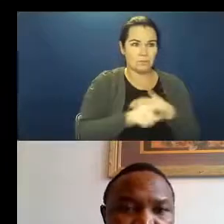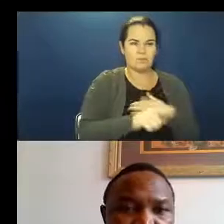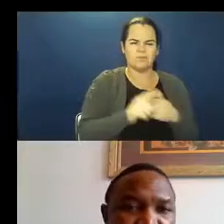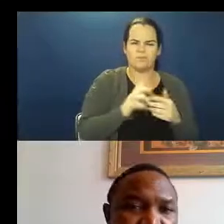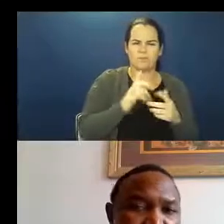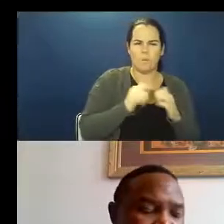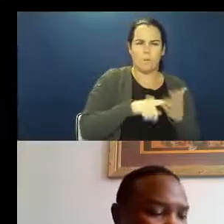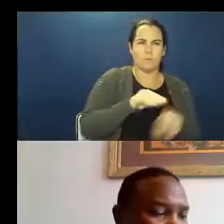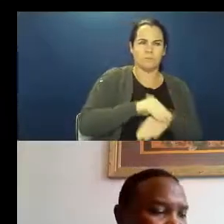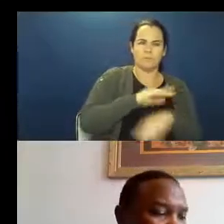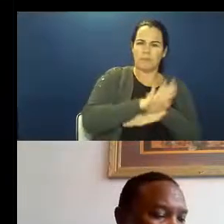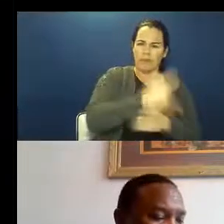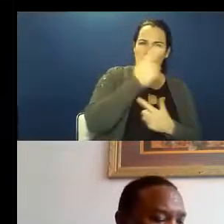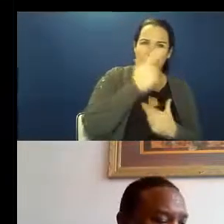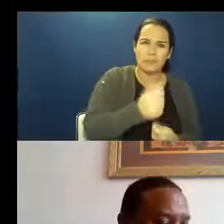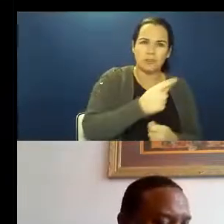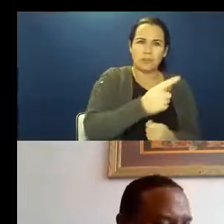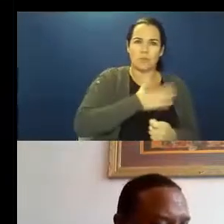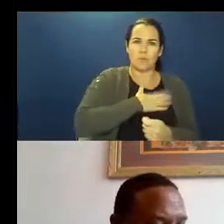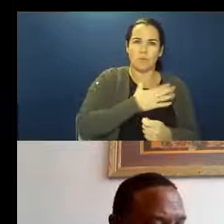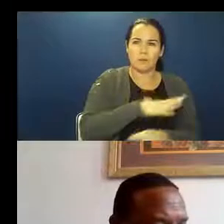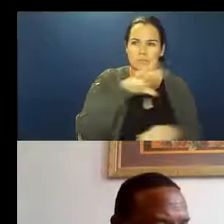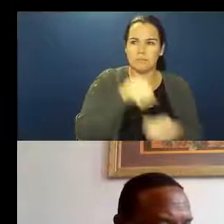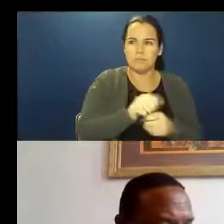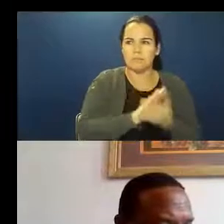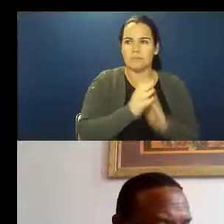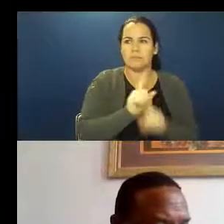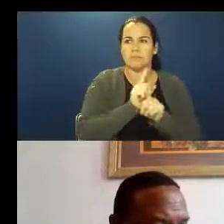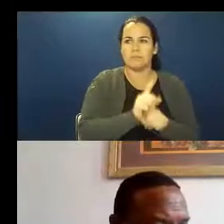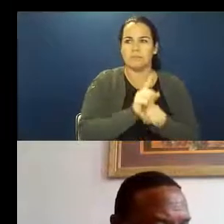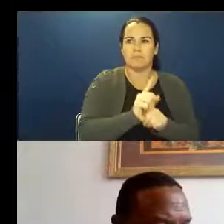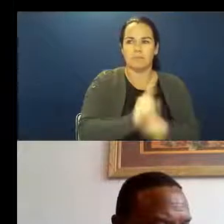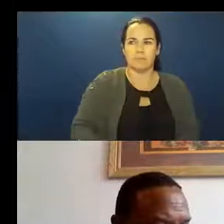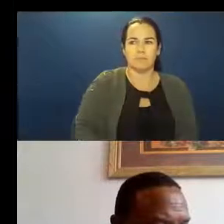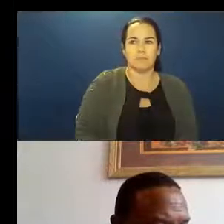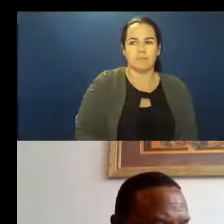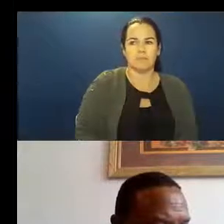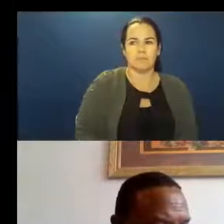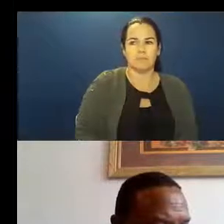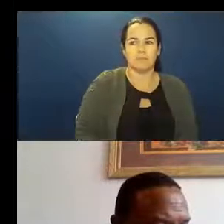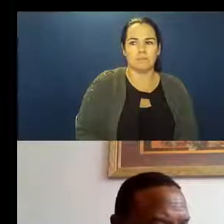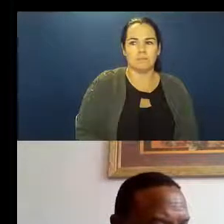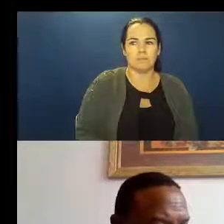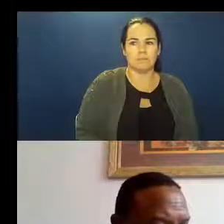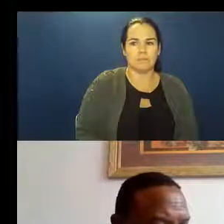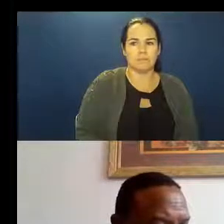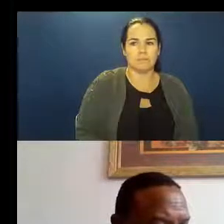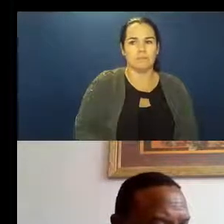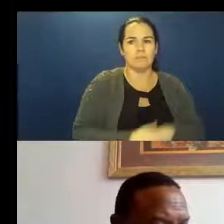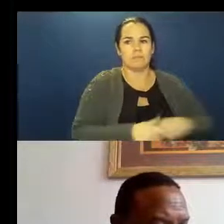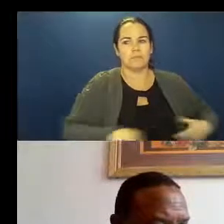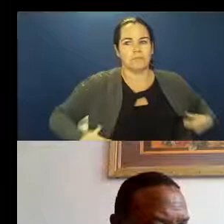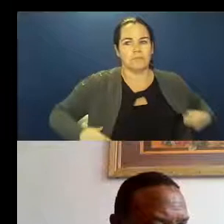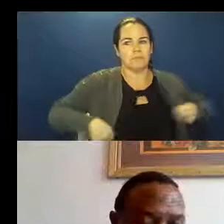and willingness to be mentored in the area of minority and disability research, and identify specific